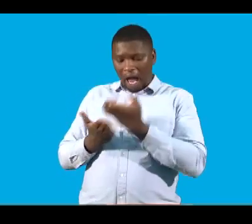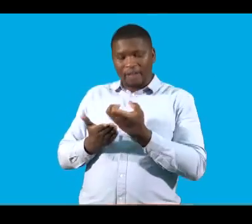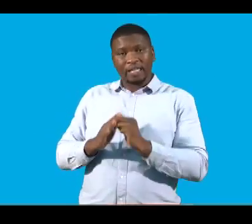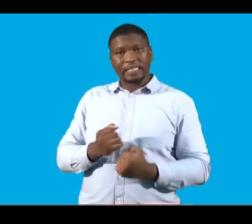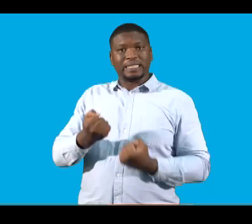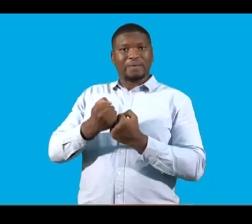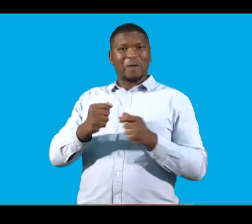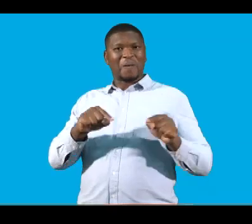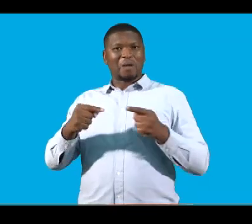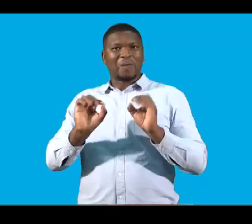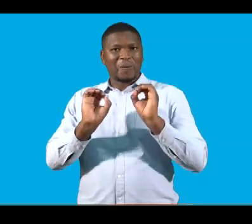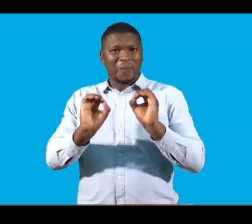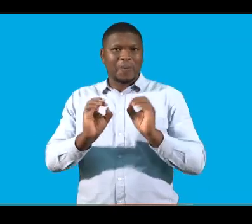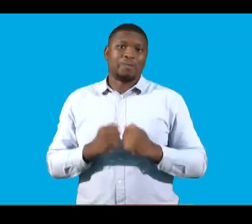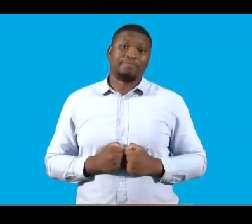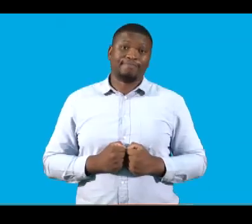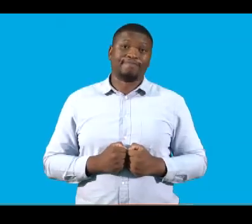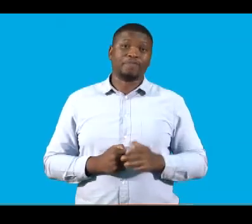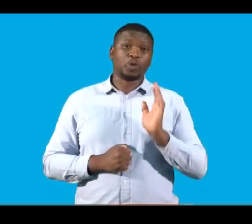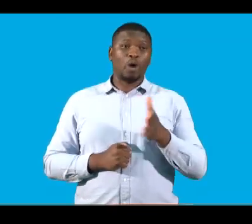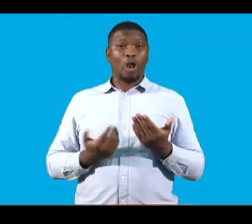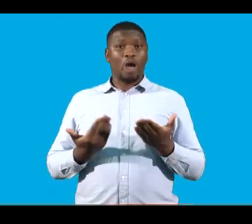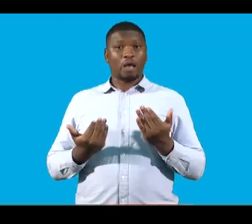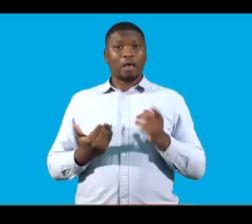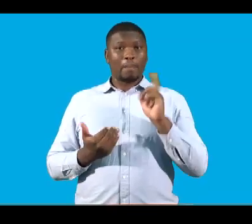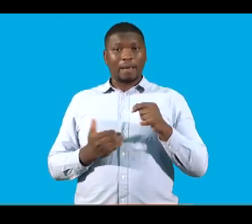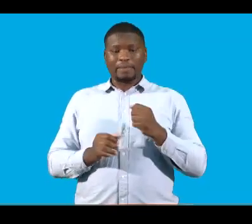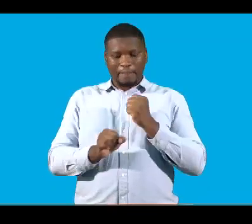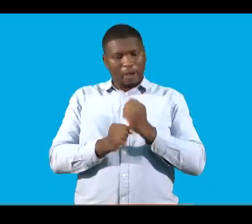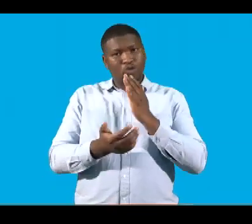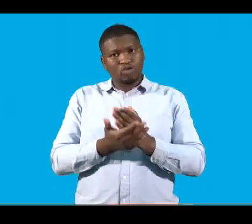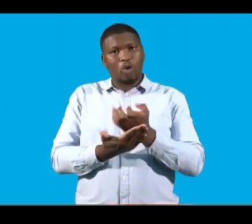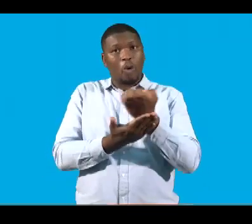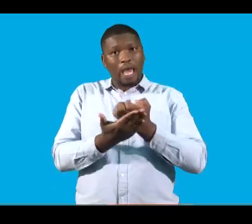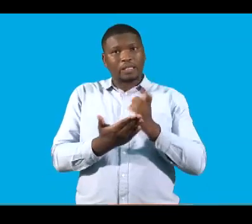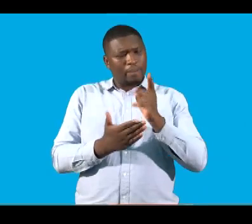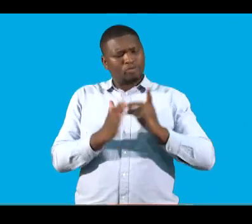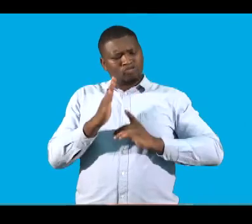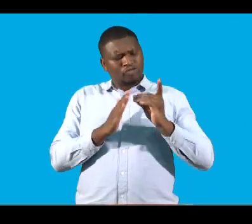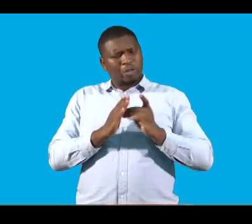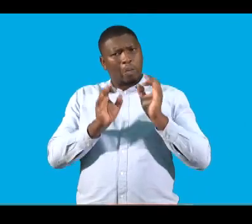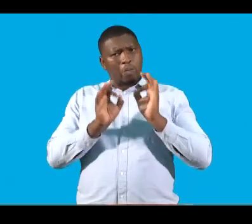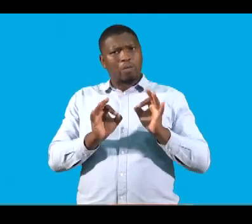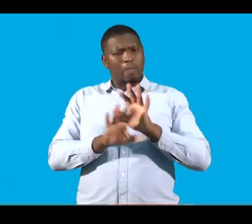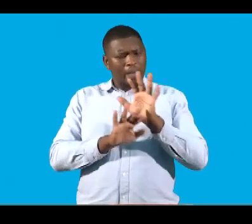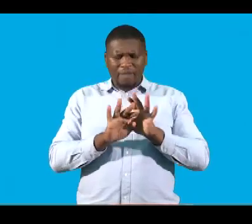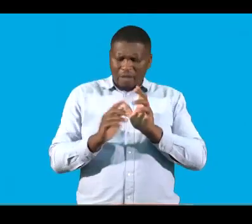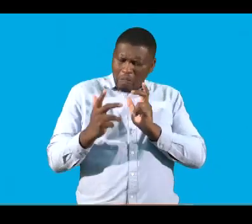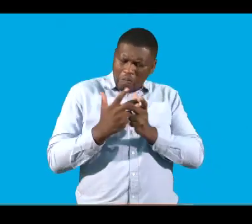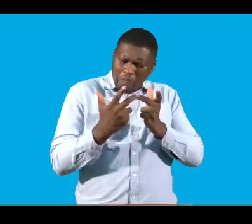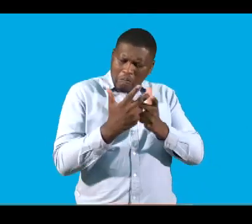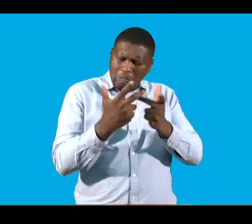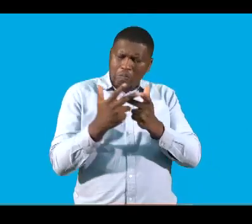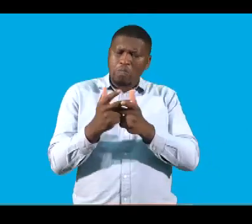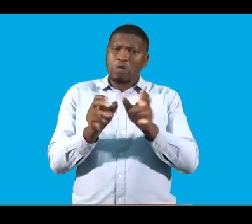evidence to support their arguments. You will be expected to write a coherent and well-developed essay.